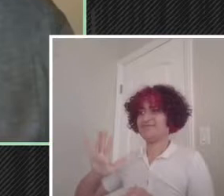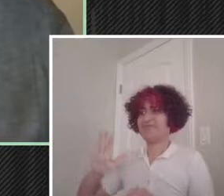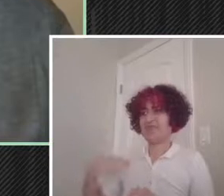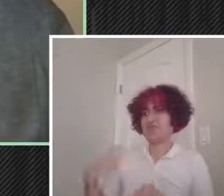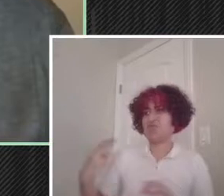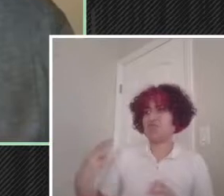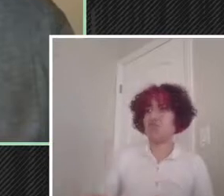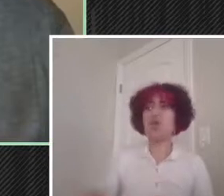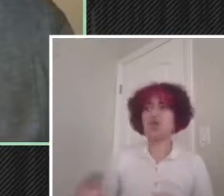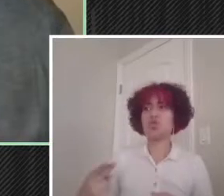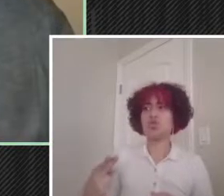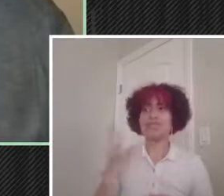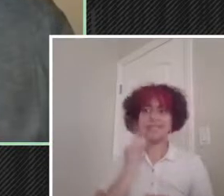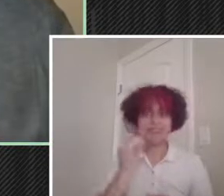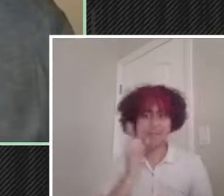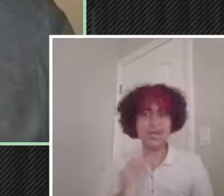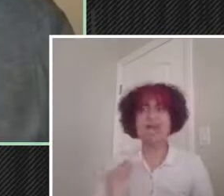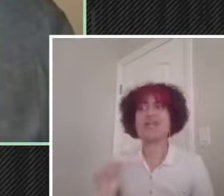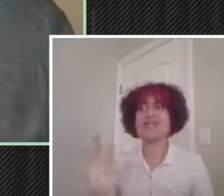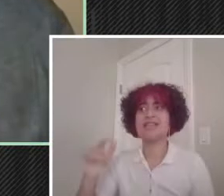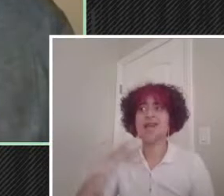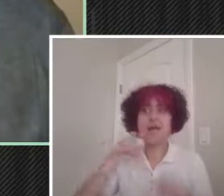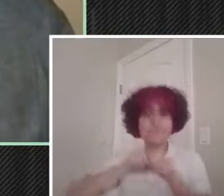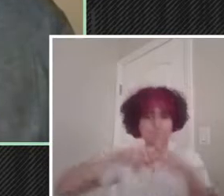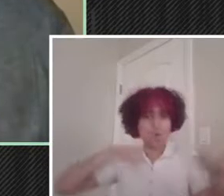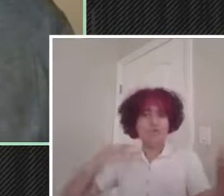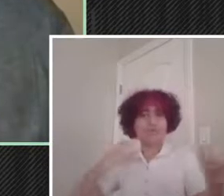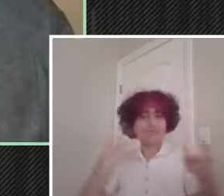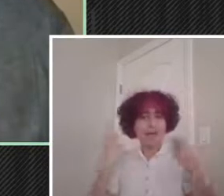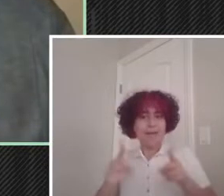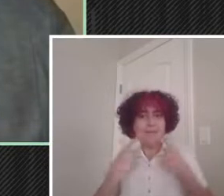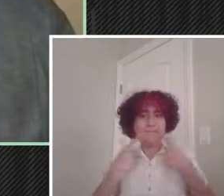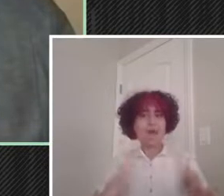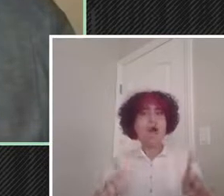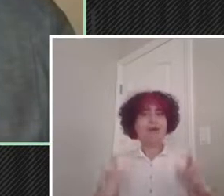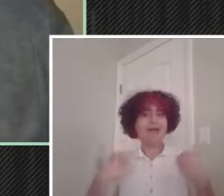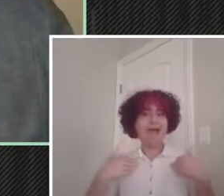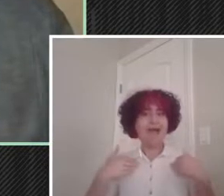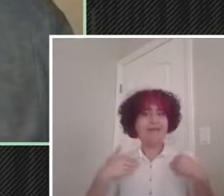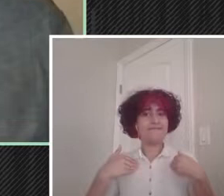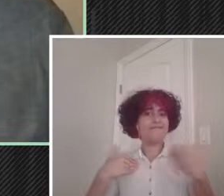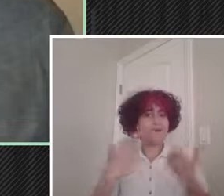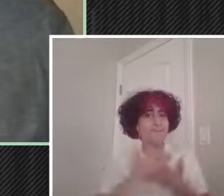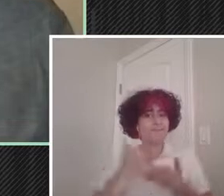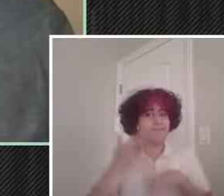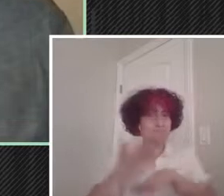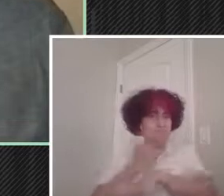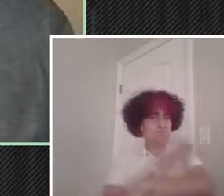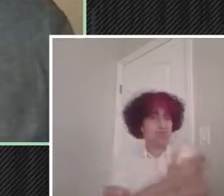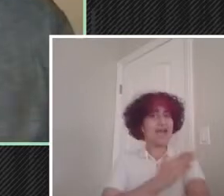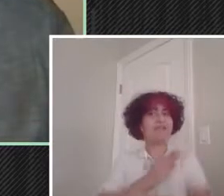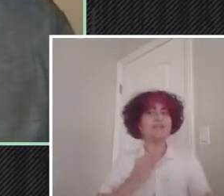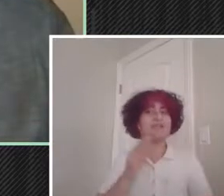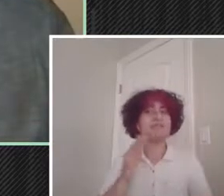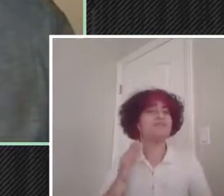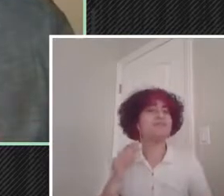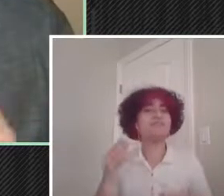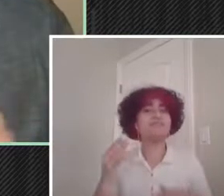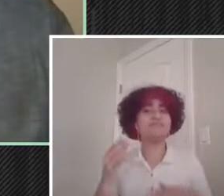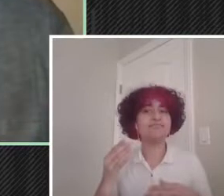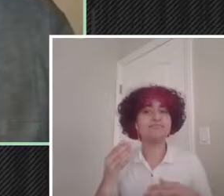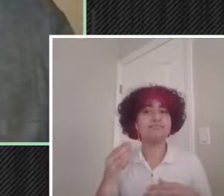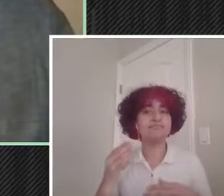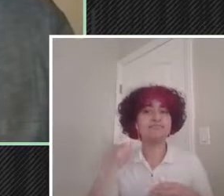have played in getting elected leaders to champion progressive policy. So our friends at the Sunrise Movement, for example, they put out